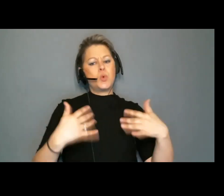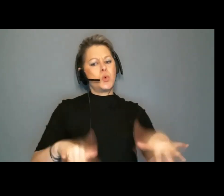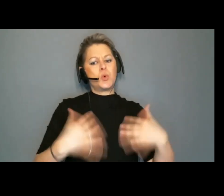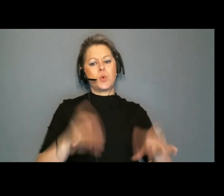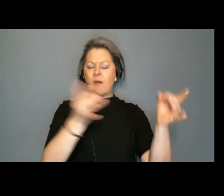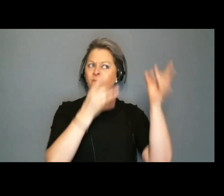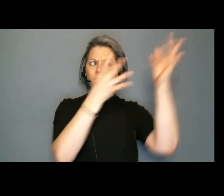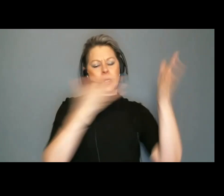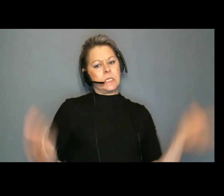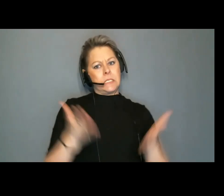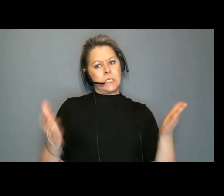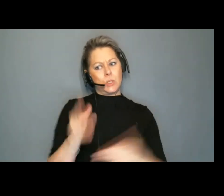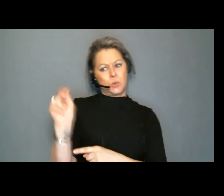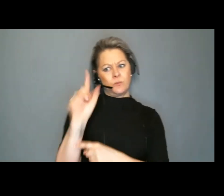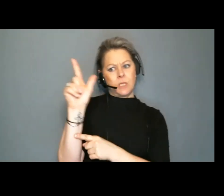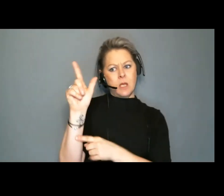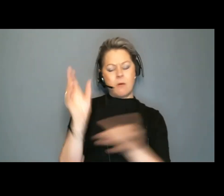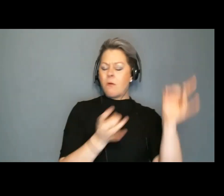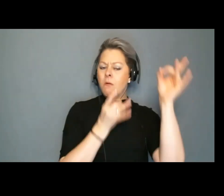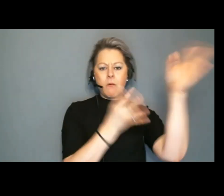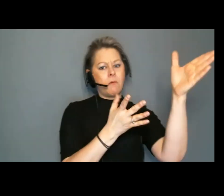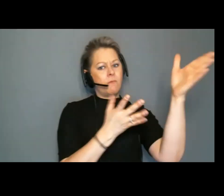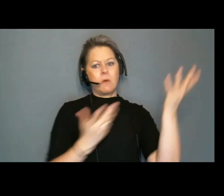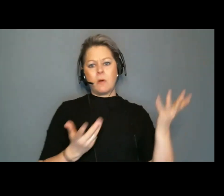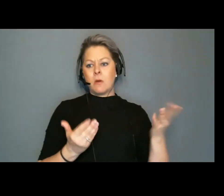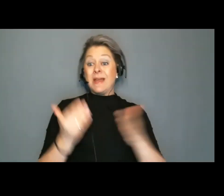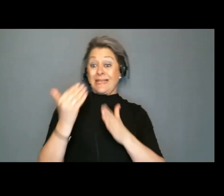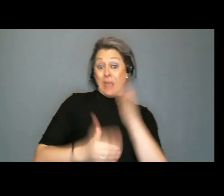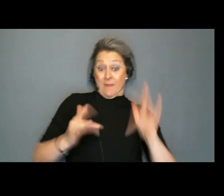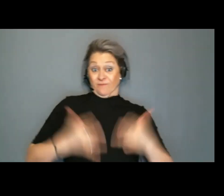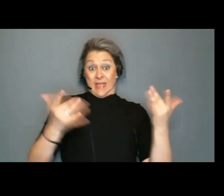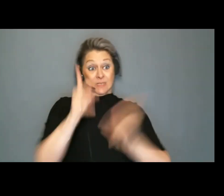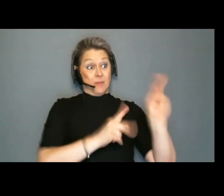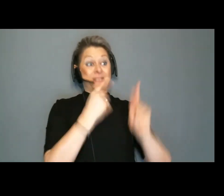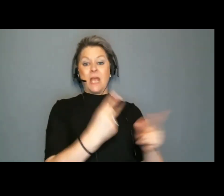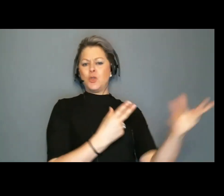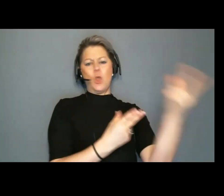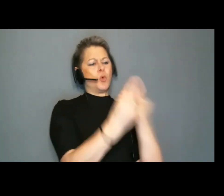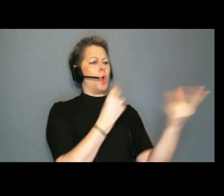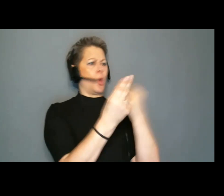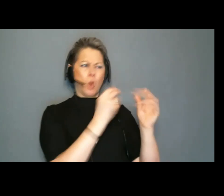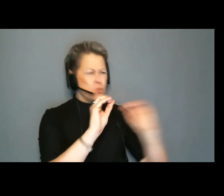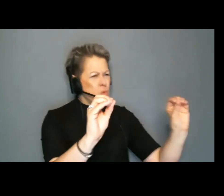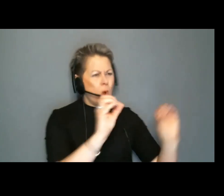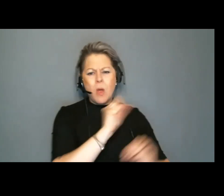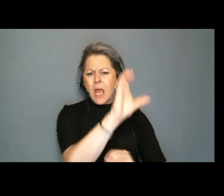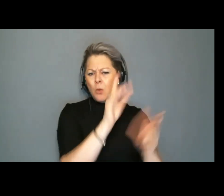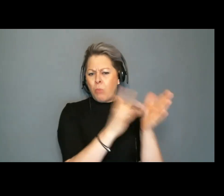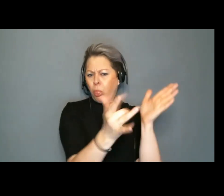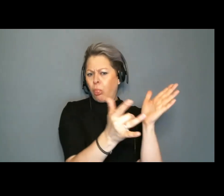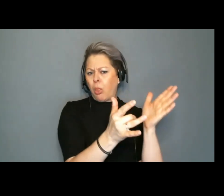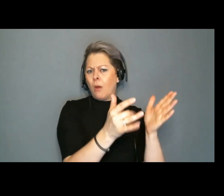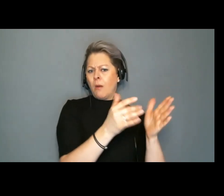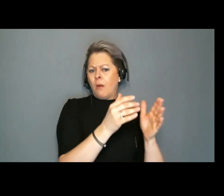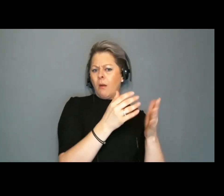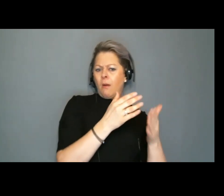Labrador. And actually, at some of those events where all the people said, no, there's no elder abuse in my community, after the